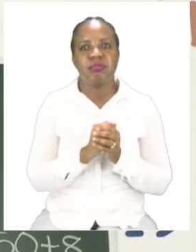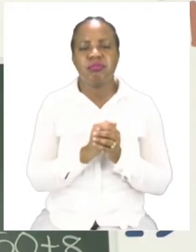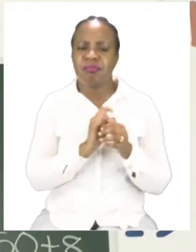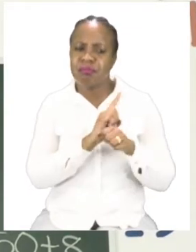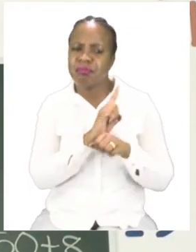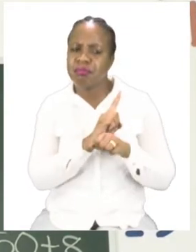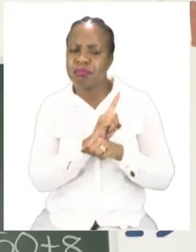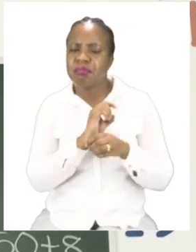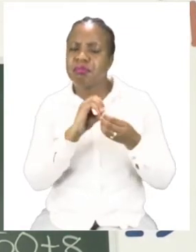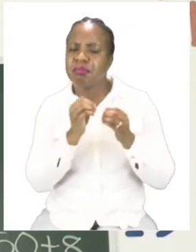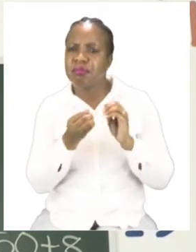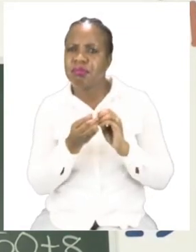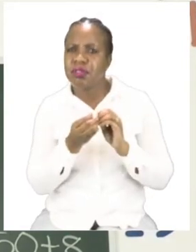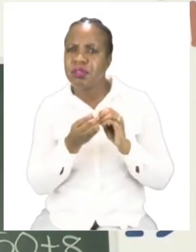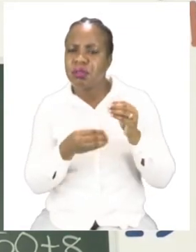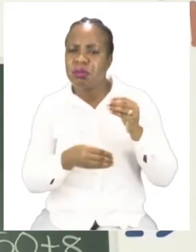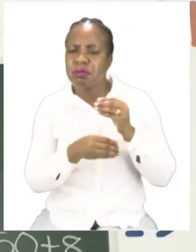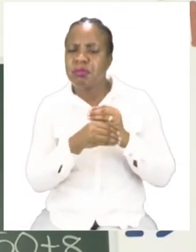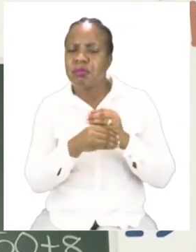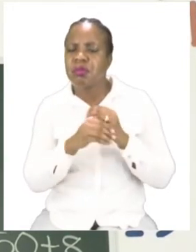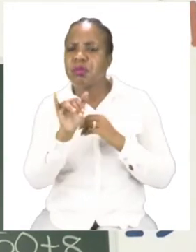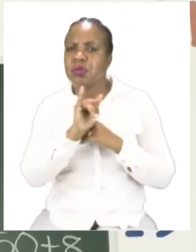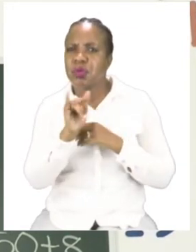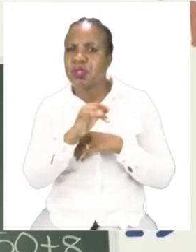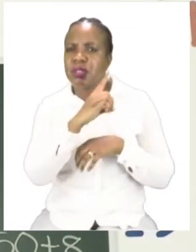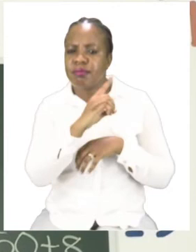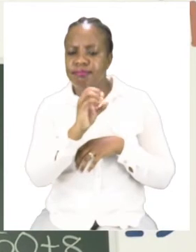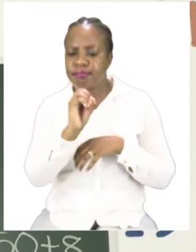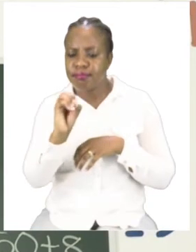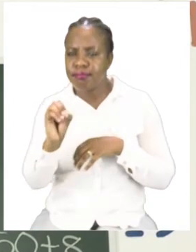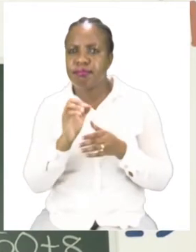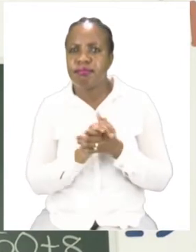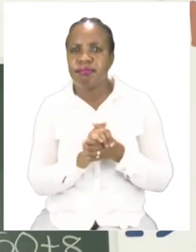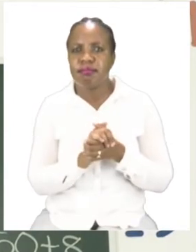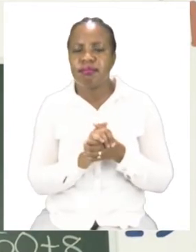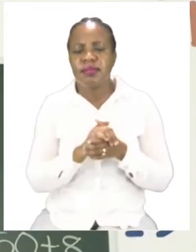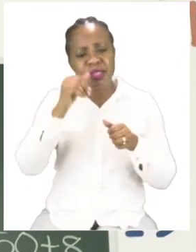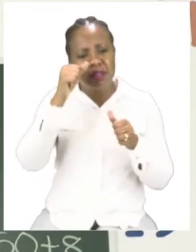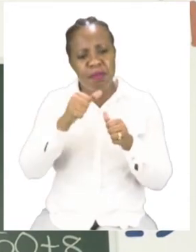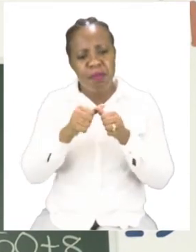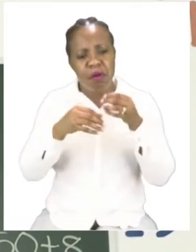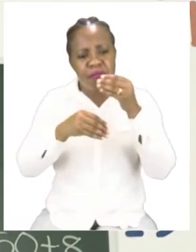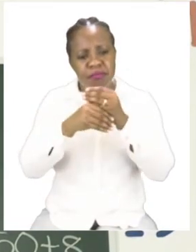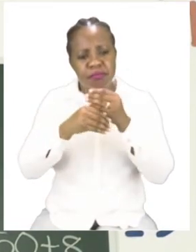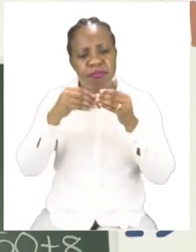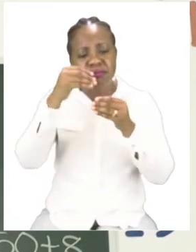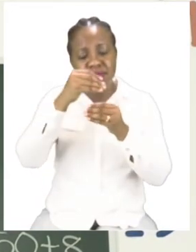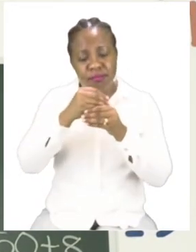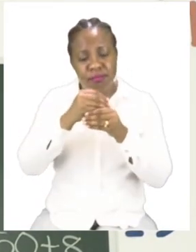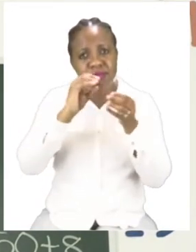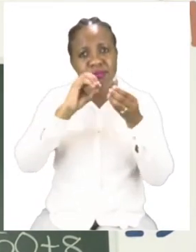is 100. You have to remember, boys and girls, that when we are building numbers,